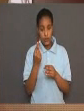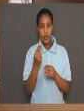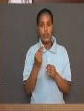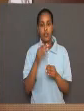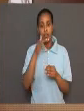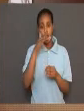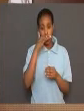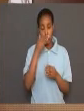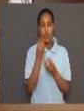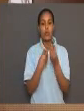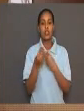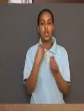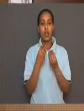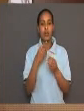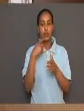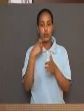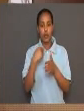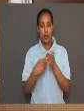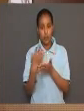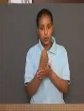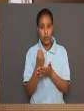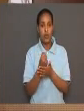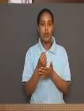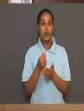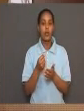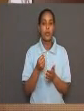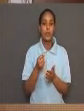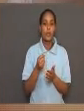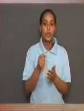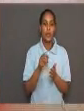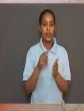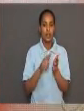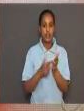to commercial products such as wine and honey.